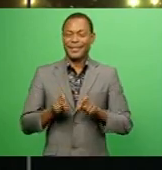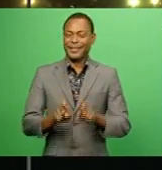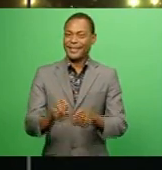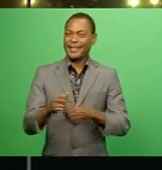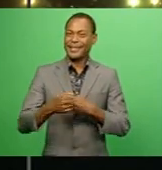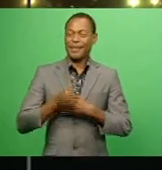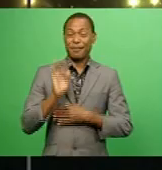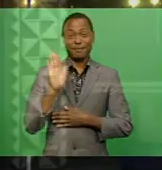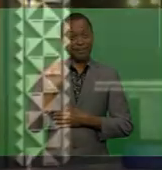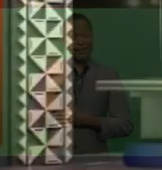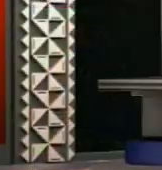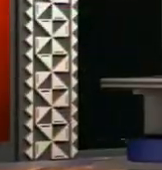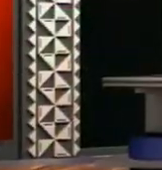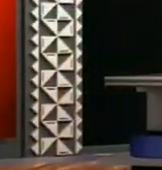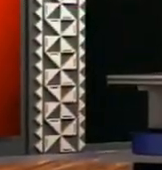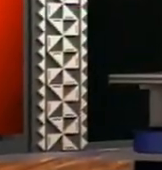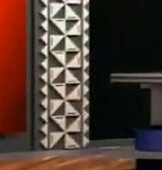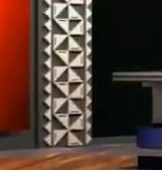What's the matter?